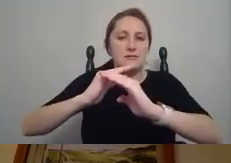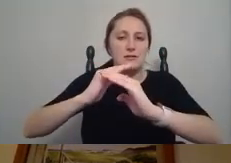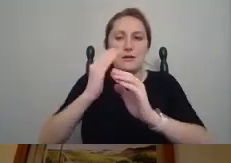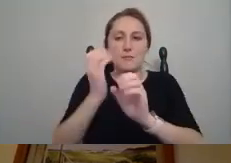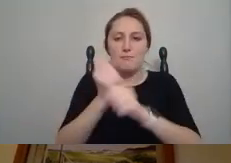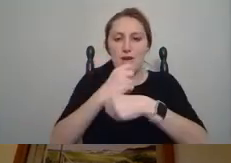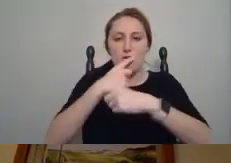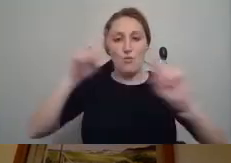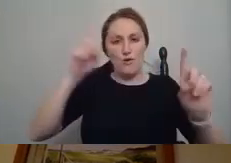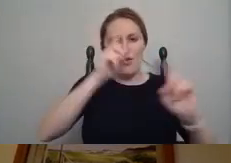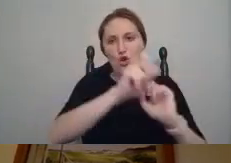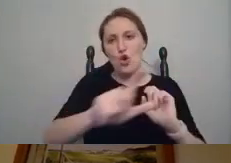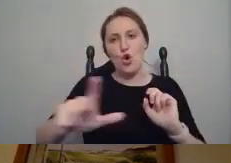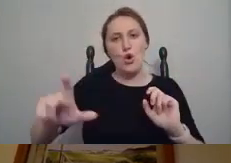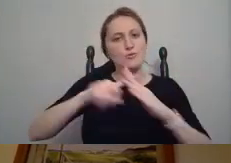31st.